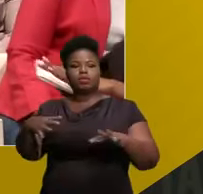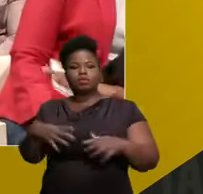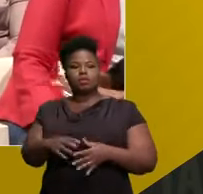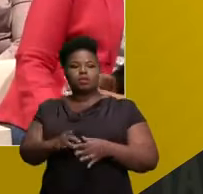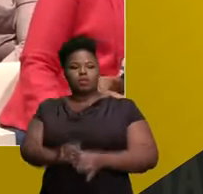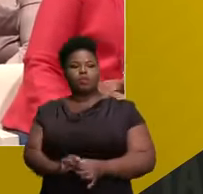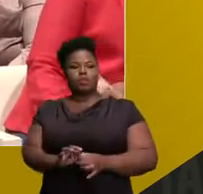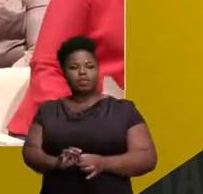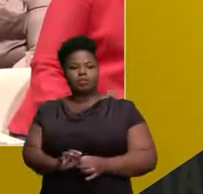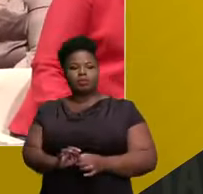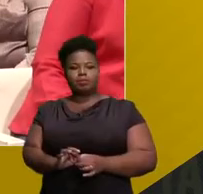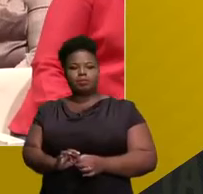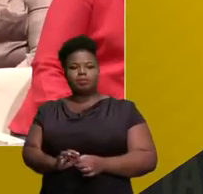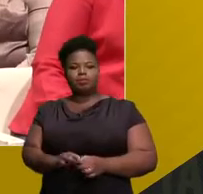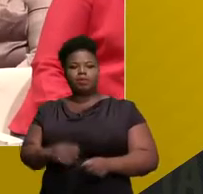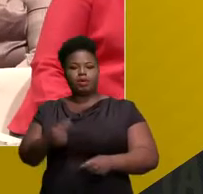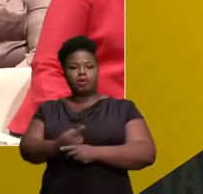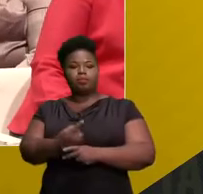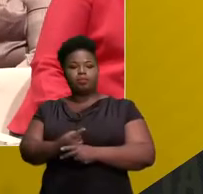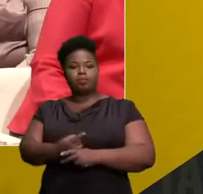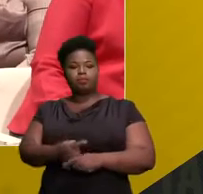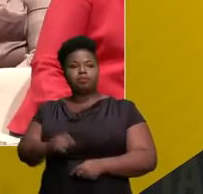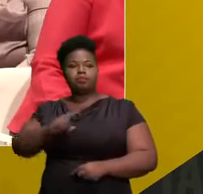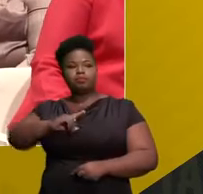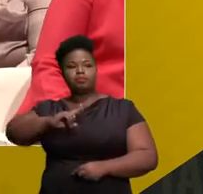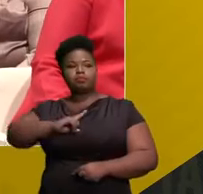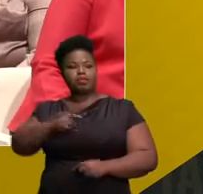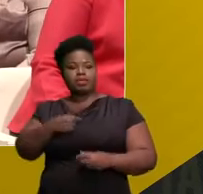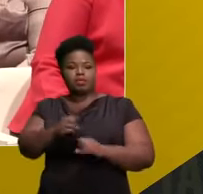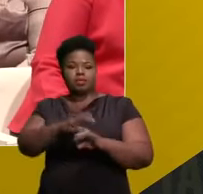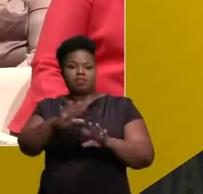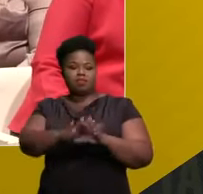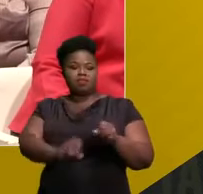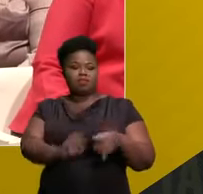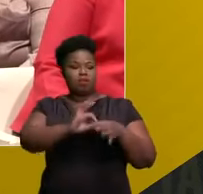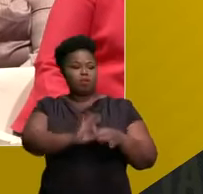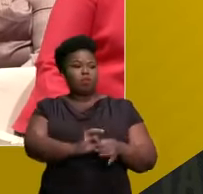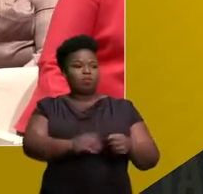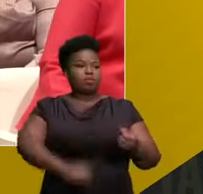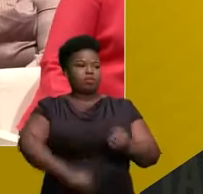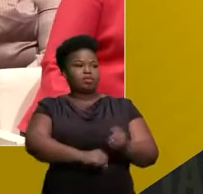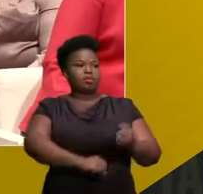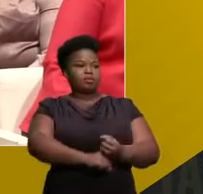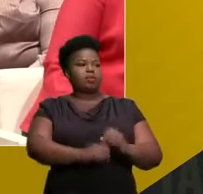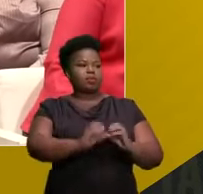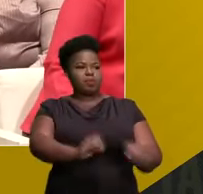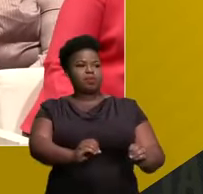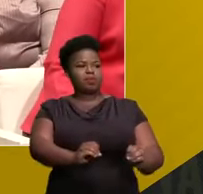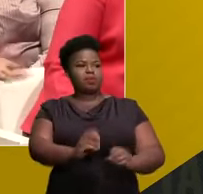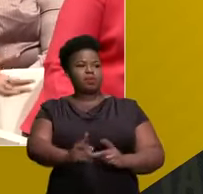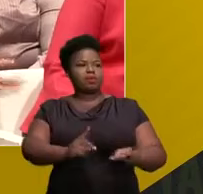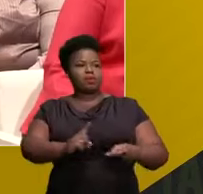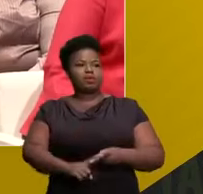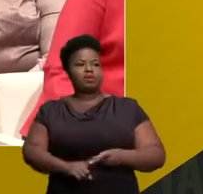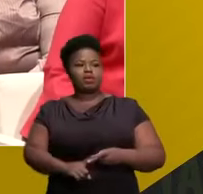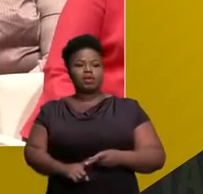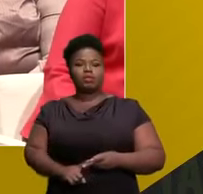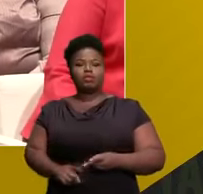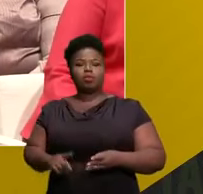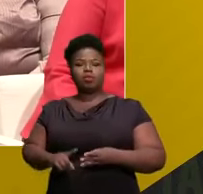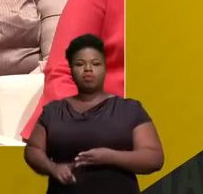If you don't have a good support system, and if you don't have a support system around you, that, because your parents might